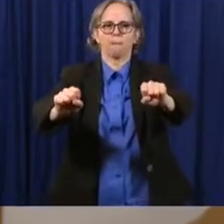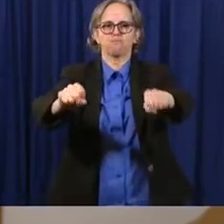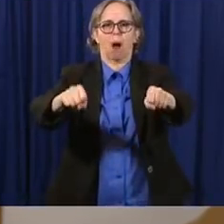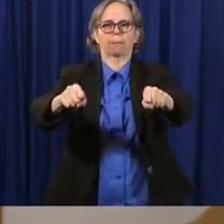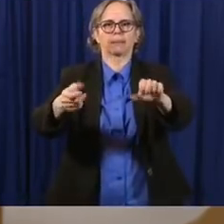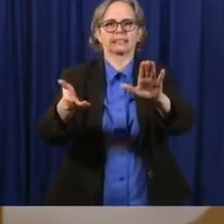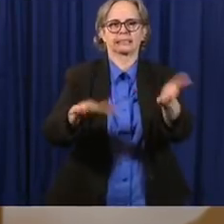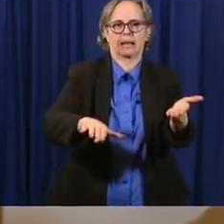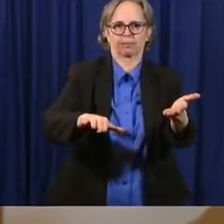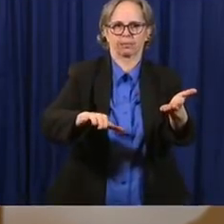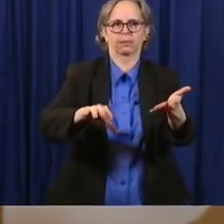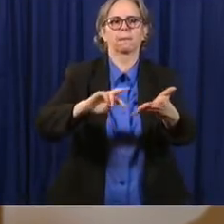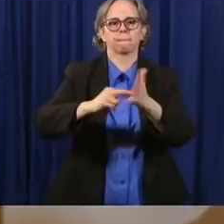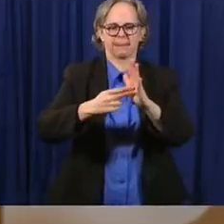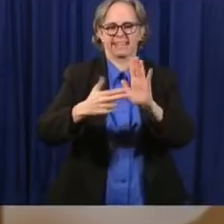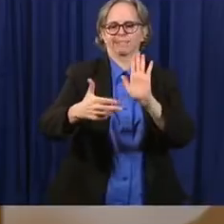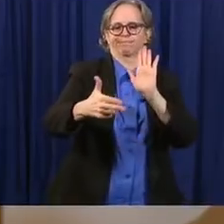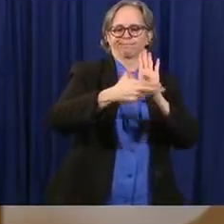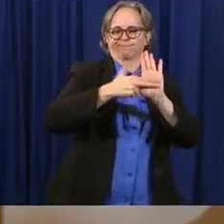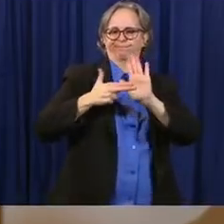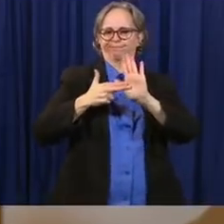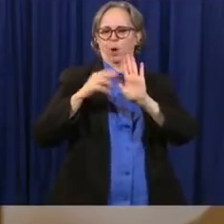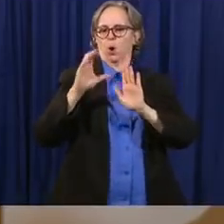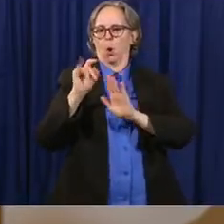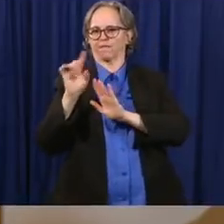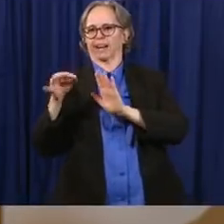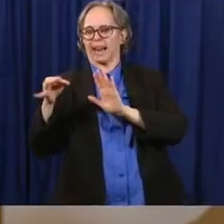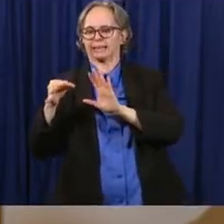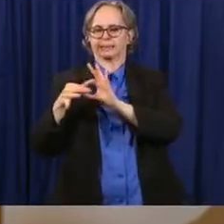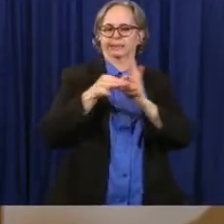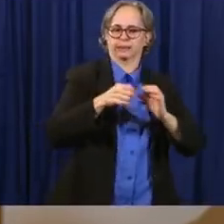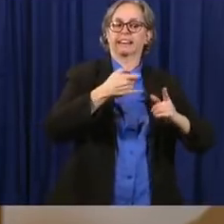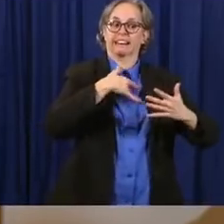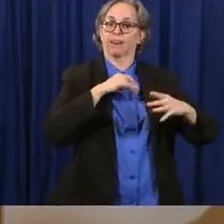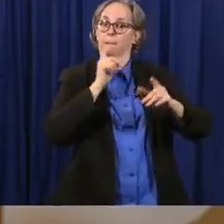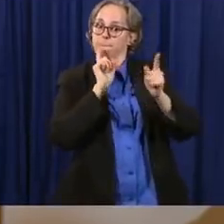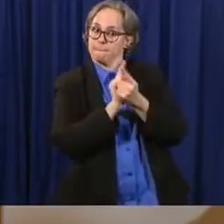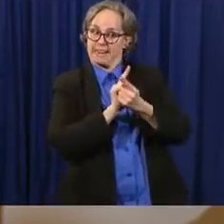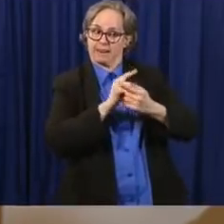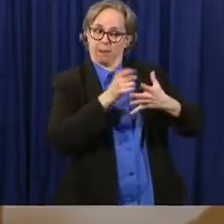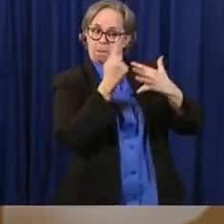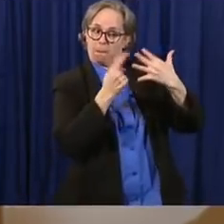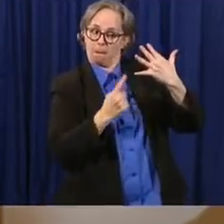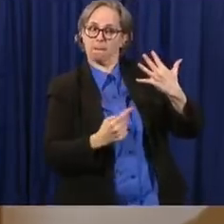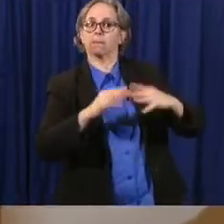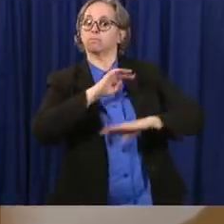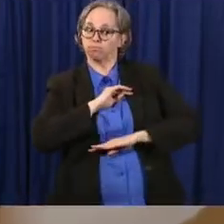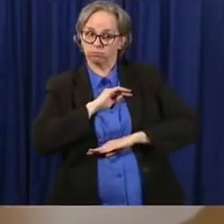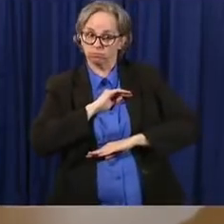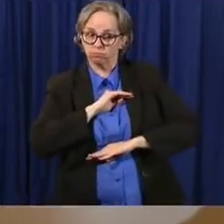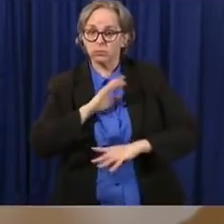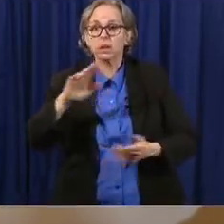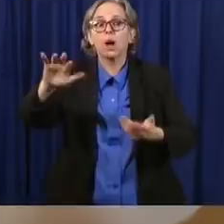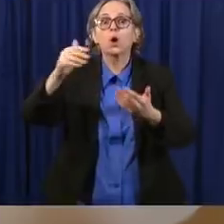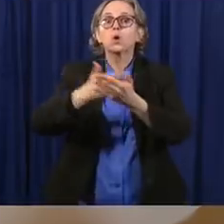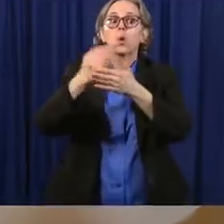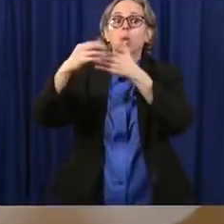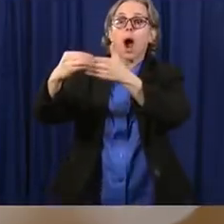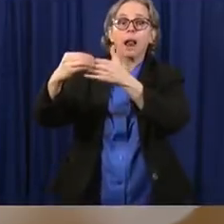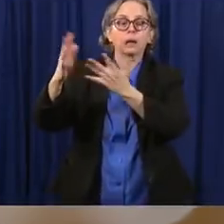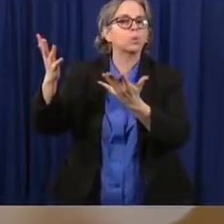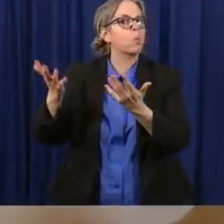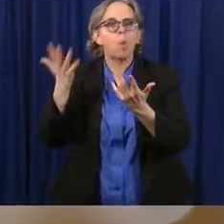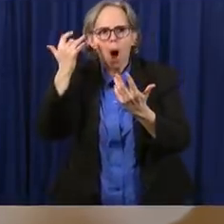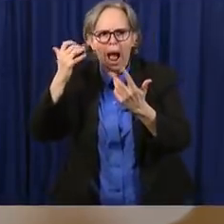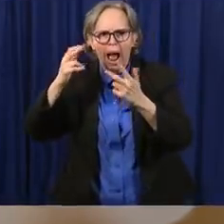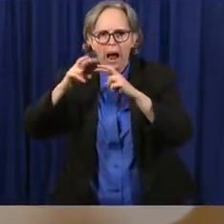So what this new guidance enables all of us to do is to better track who has the virus currently and those